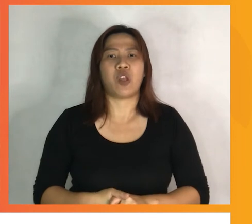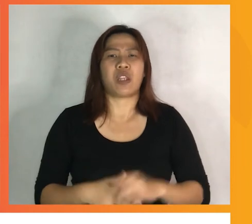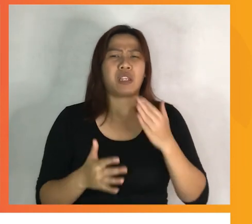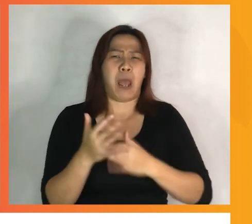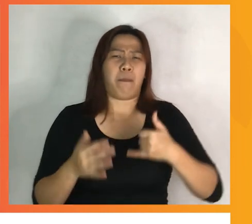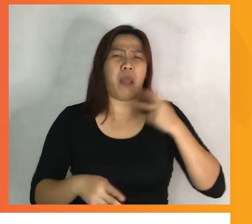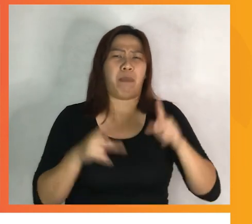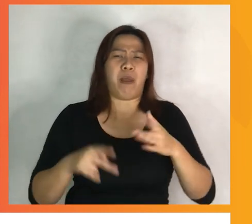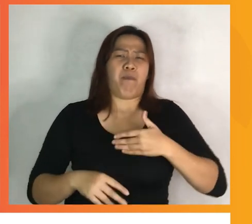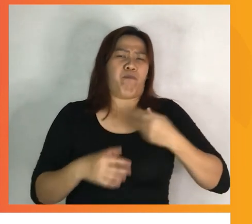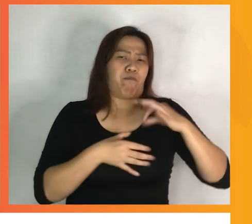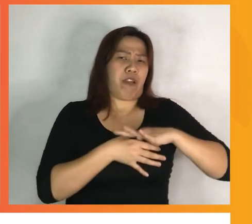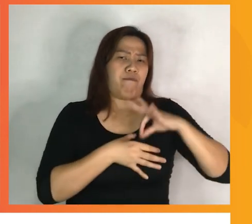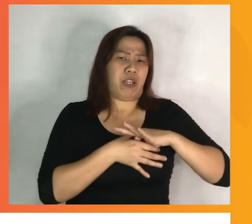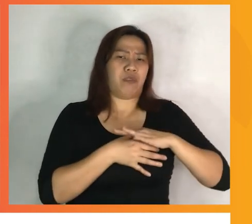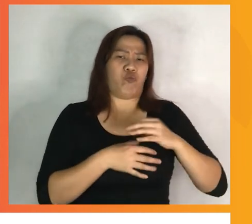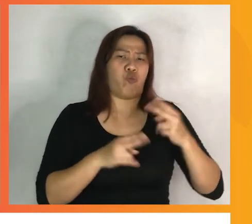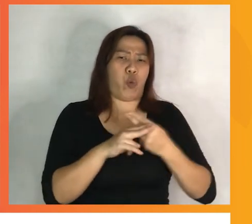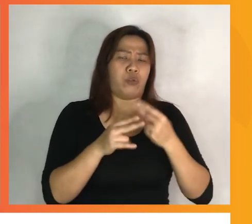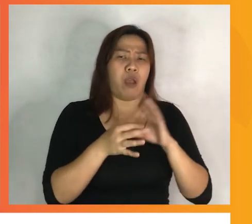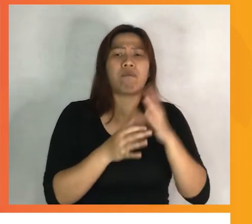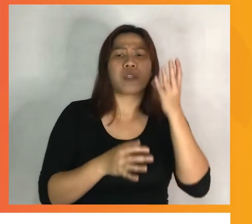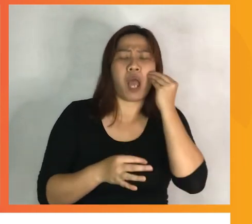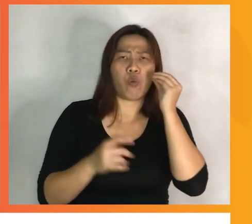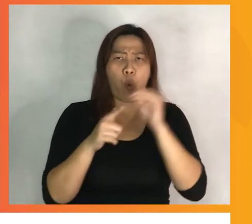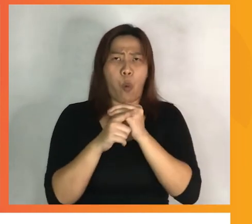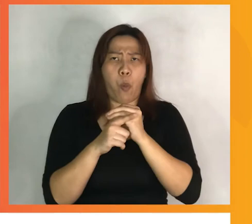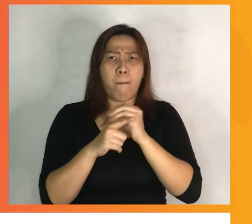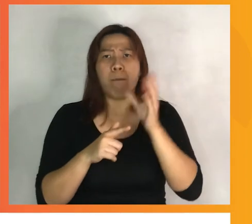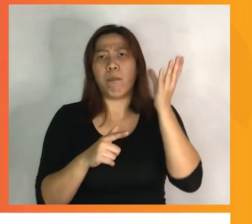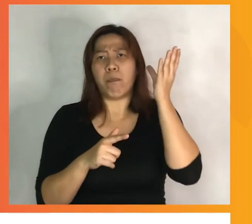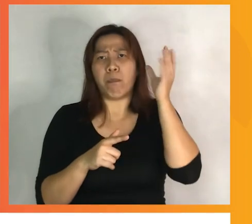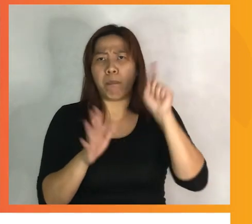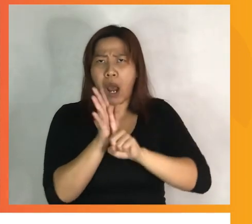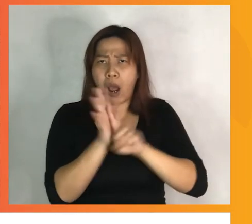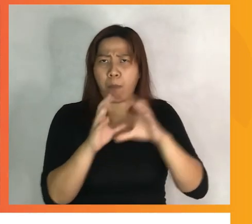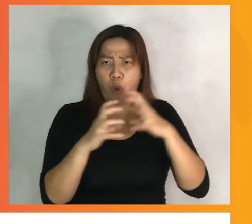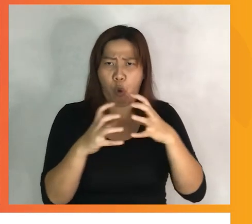Some young people benefit from the use of sound or bell balls.